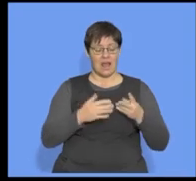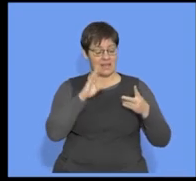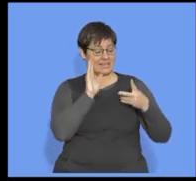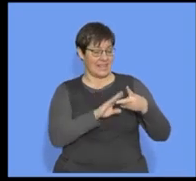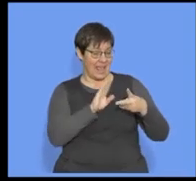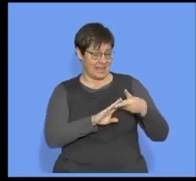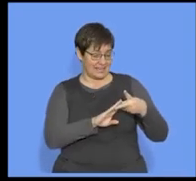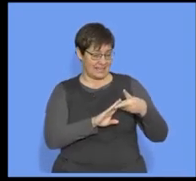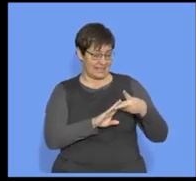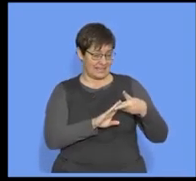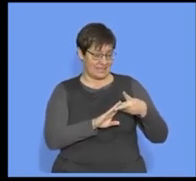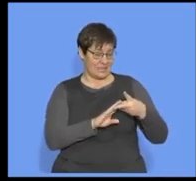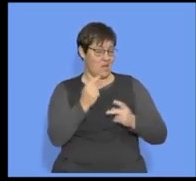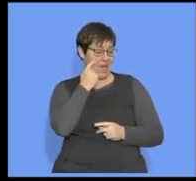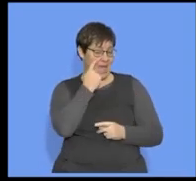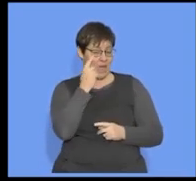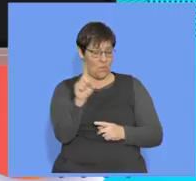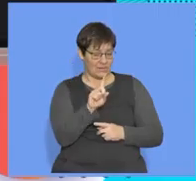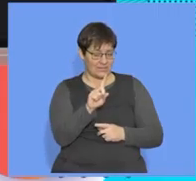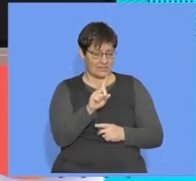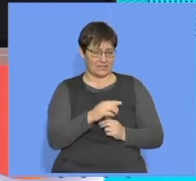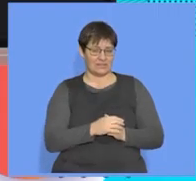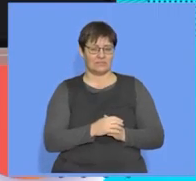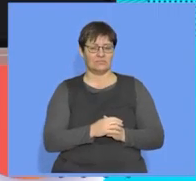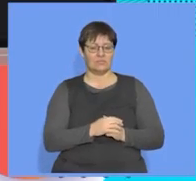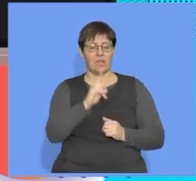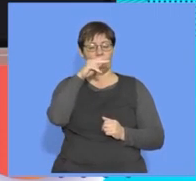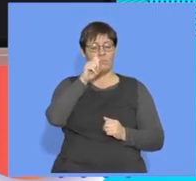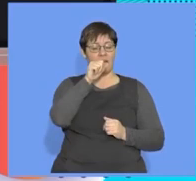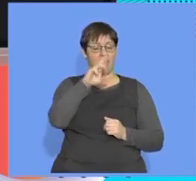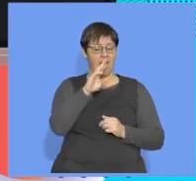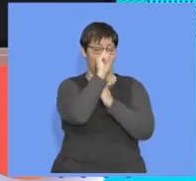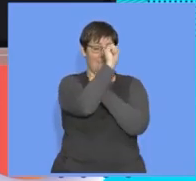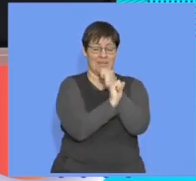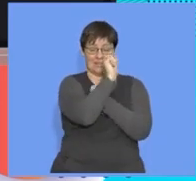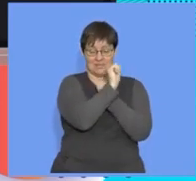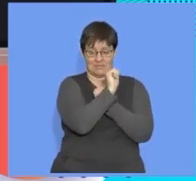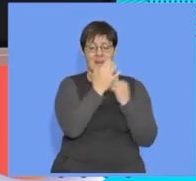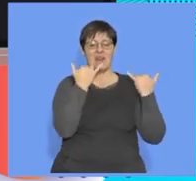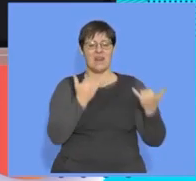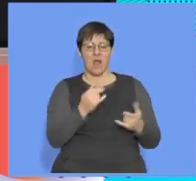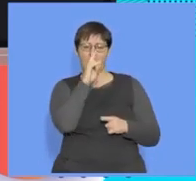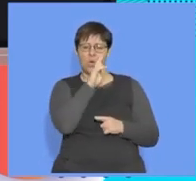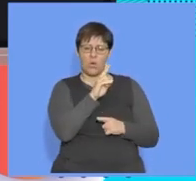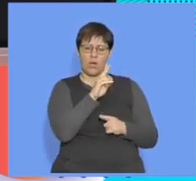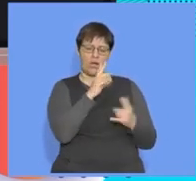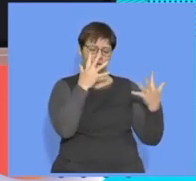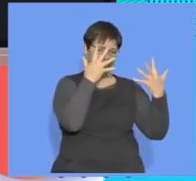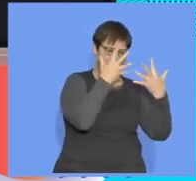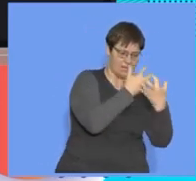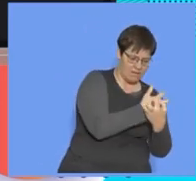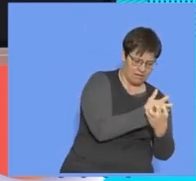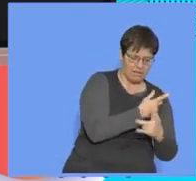The second functioning of the eye, which is pupillary mechanism, where now we are going to look